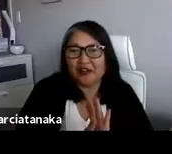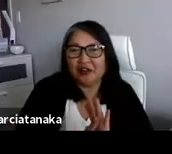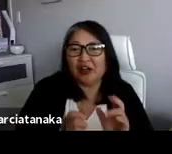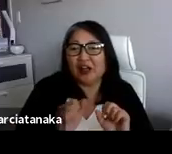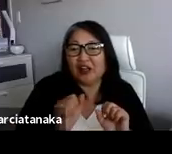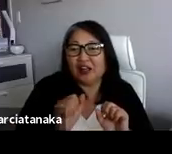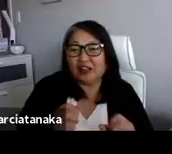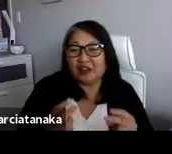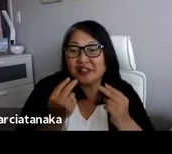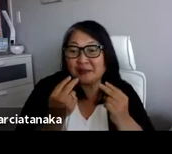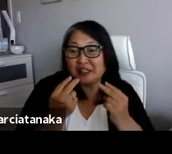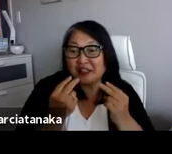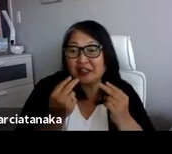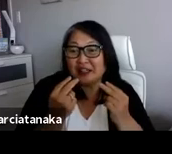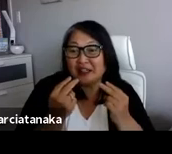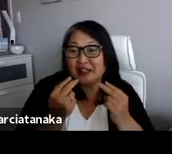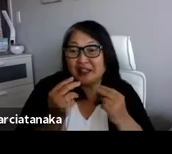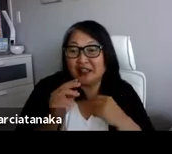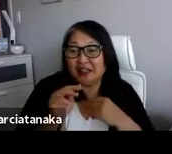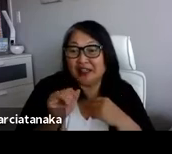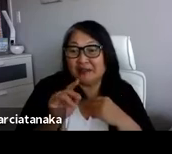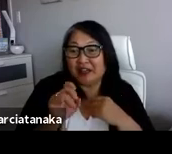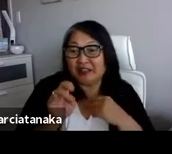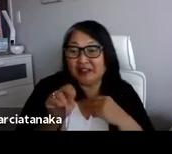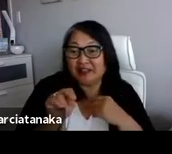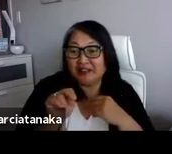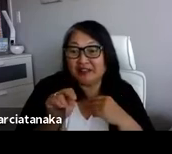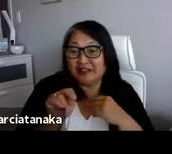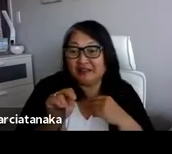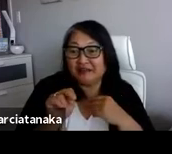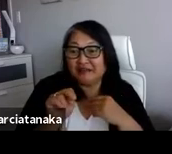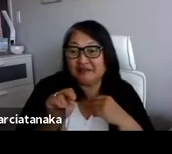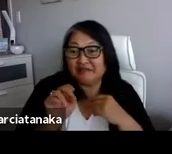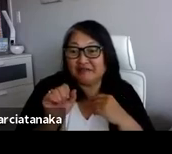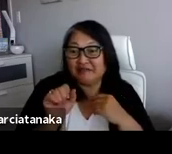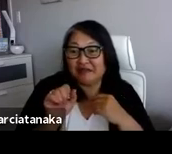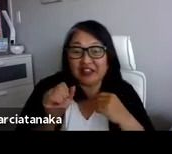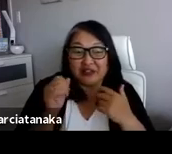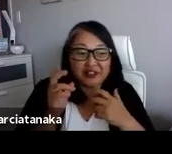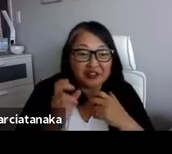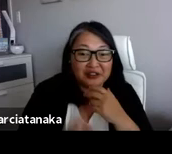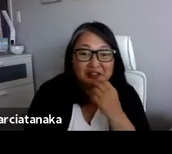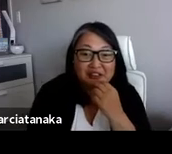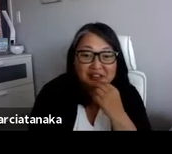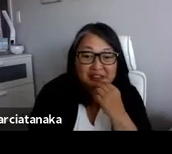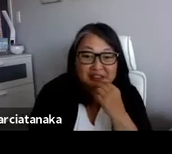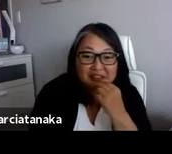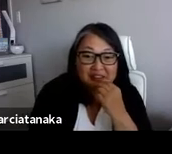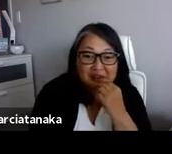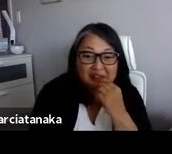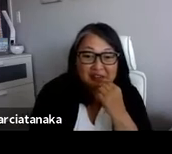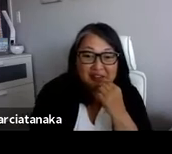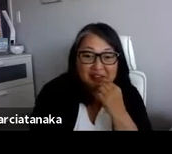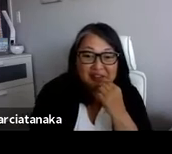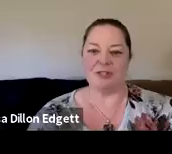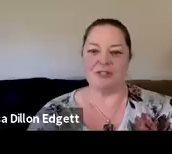Okay, well, can you see me, Madison? I don't even hear her.